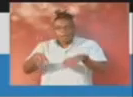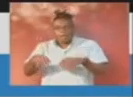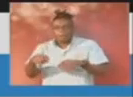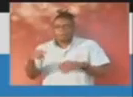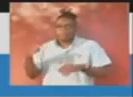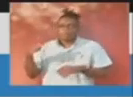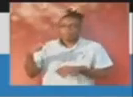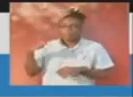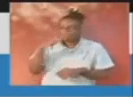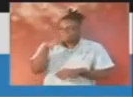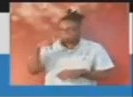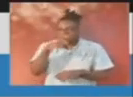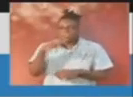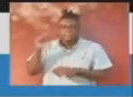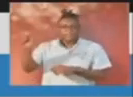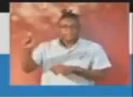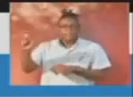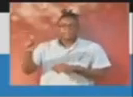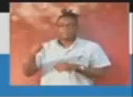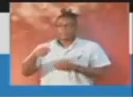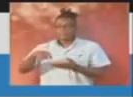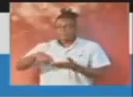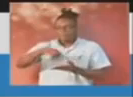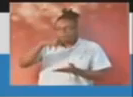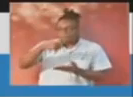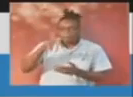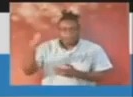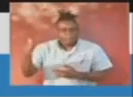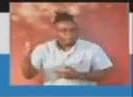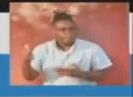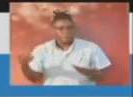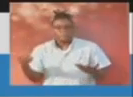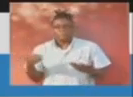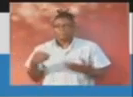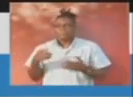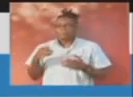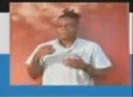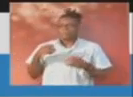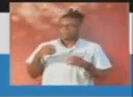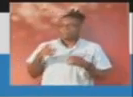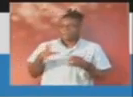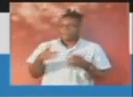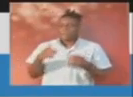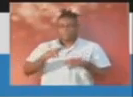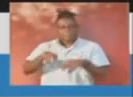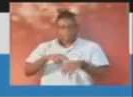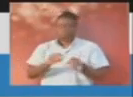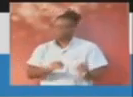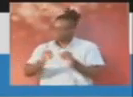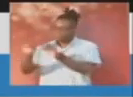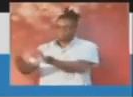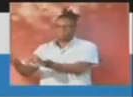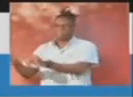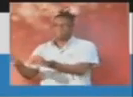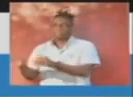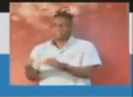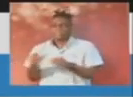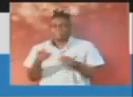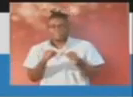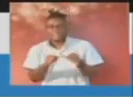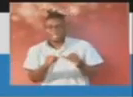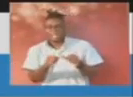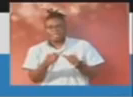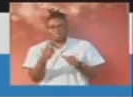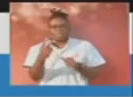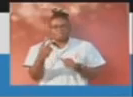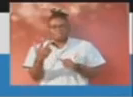Minor acuity care level 4. The expected time for each patient is 2 to 3 days. And so far, the total